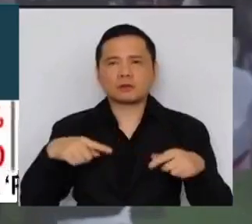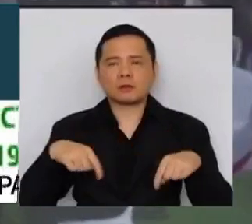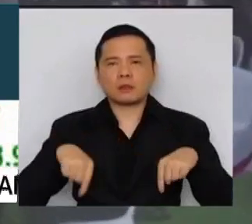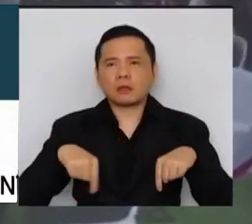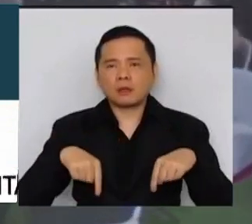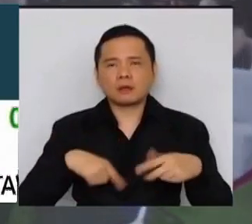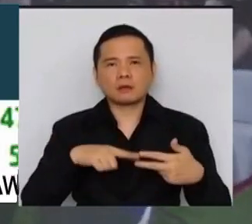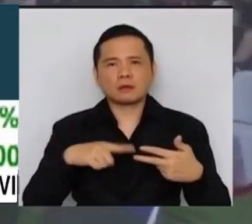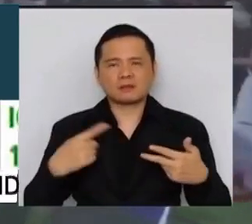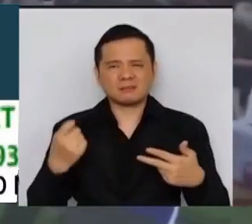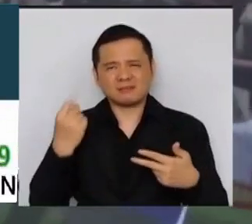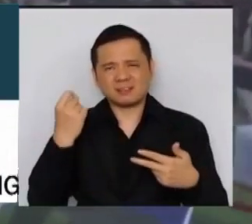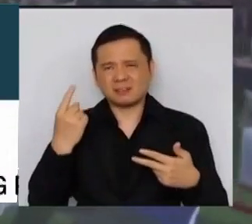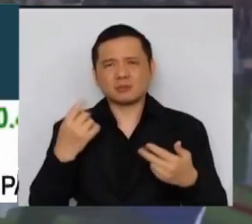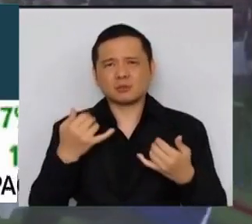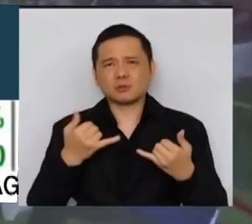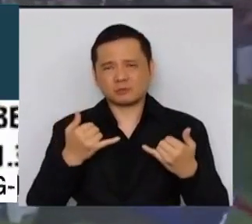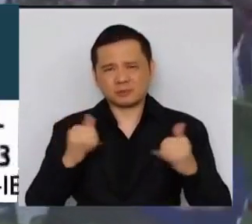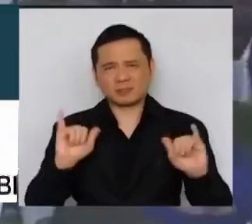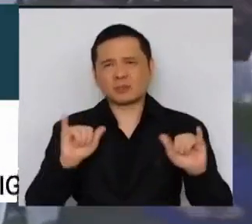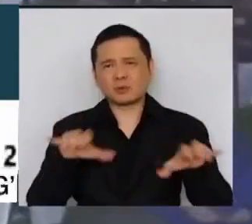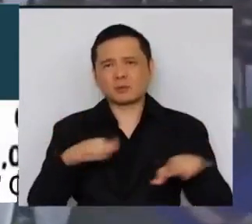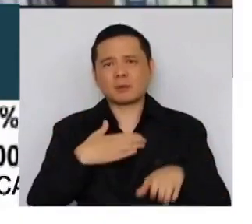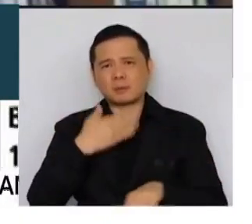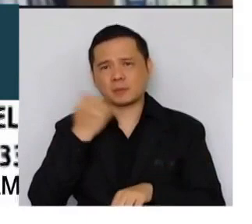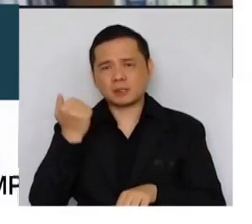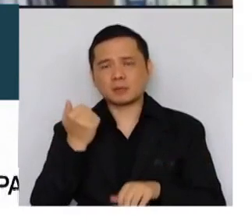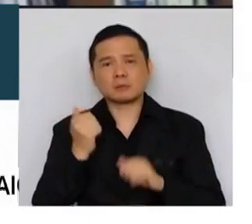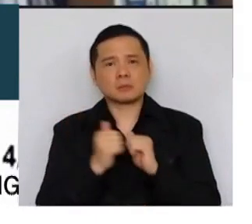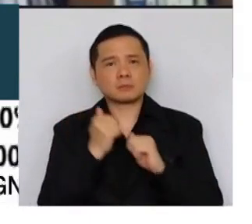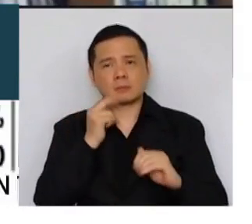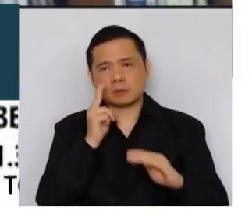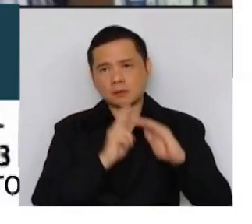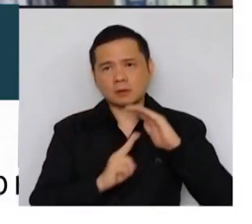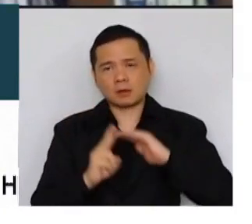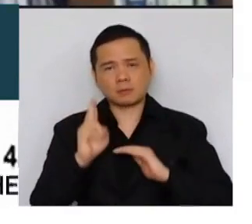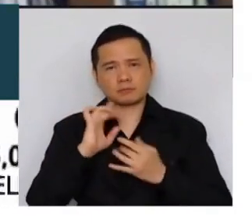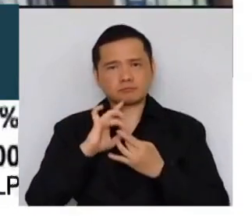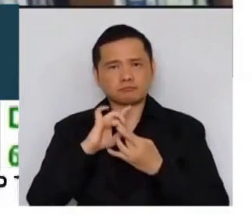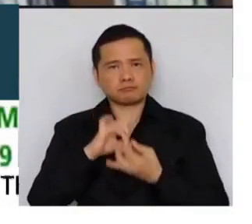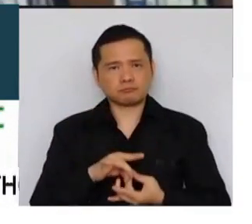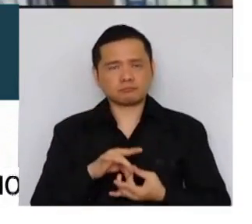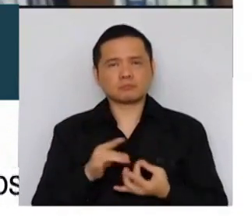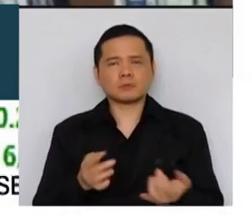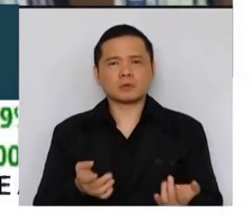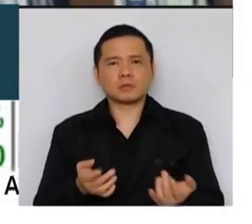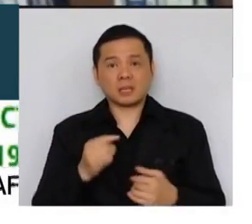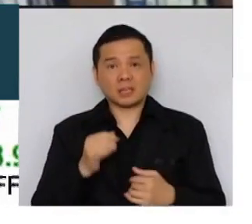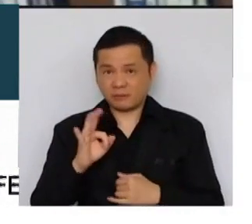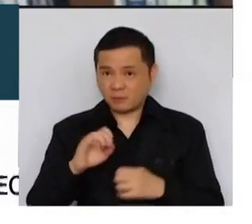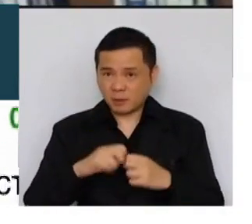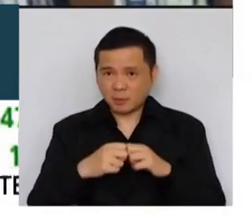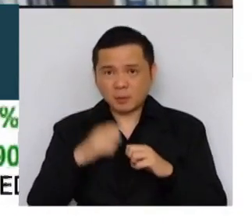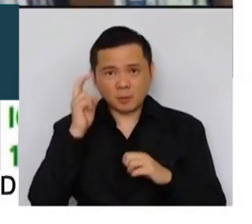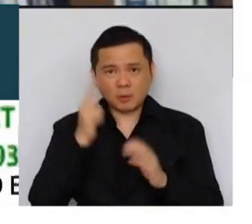my best. It keeps me humble. It keeps me grounded. If I cannot do it, if there's a problem, I will be honest with you.